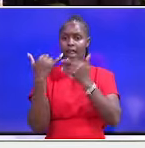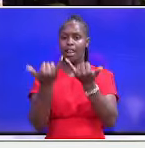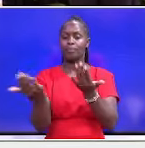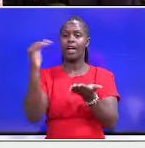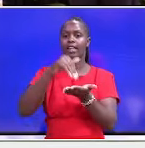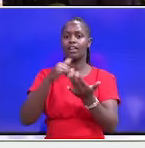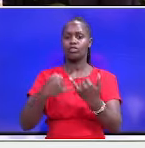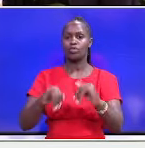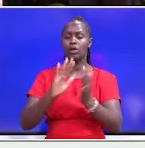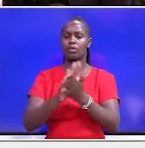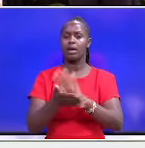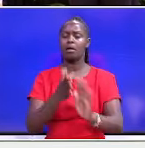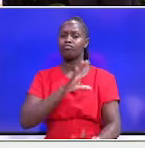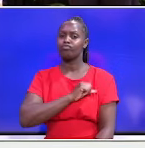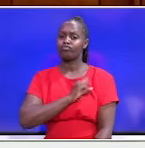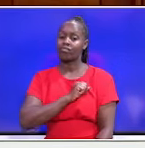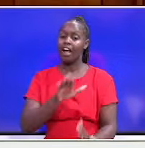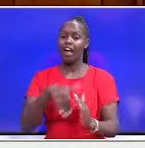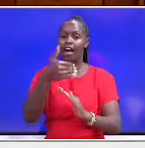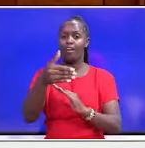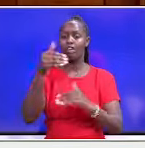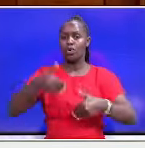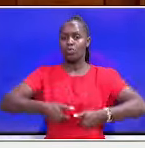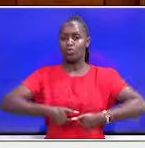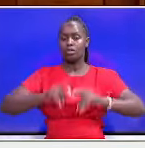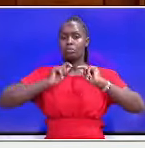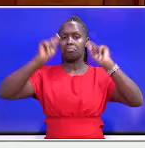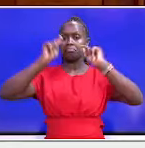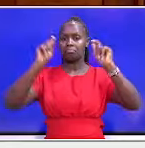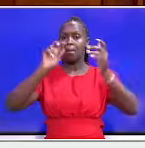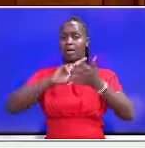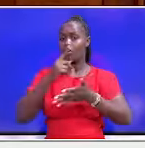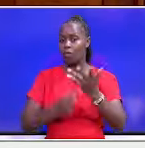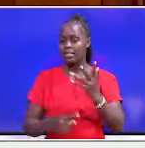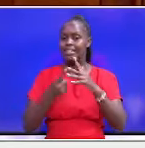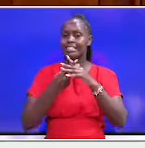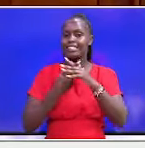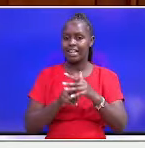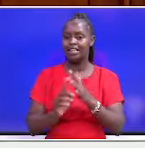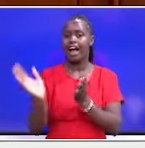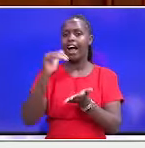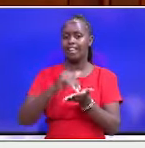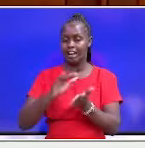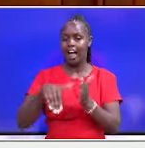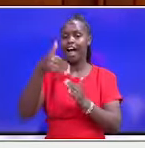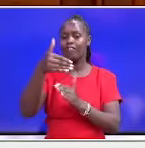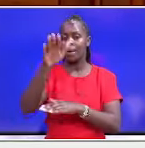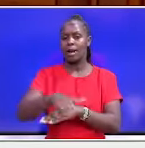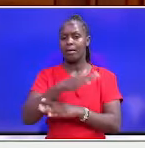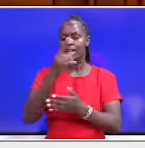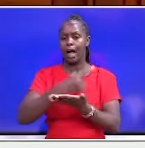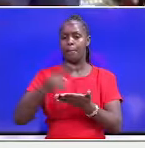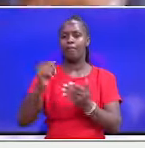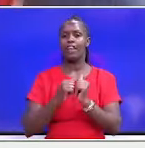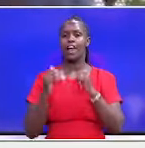stay resilient following the youth-led protest. This marking a fresh start after Parliament approved the 19 cabinet secretaries. Yesterday,